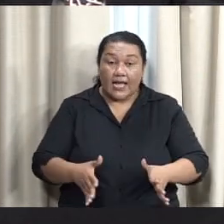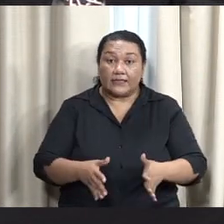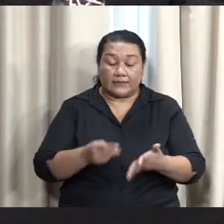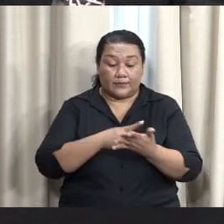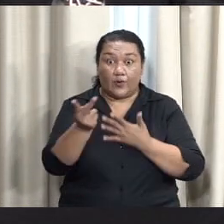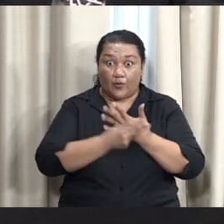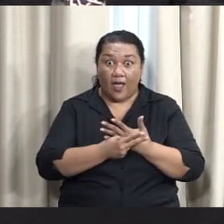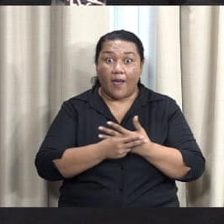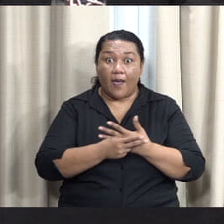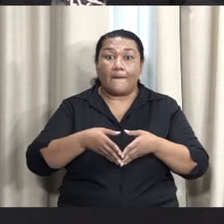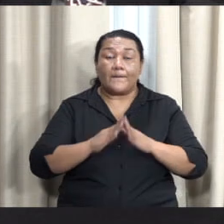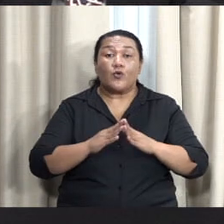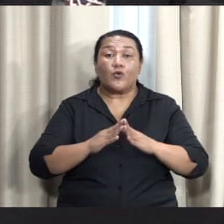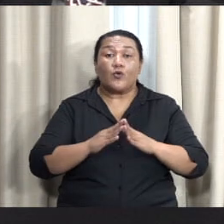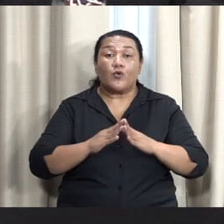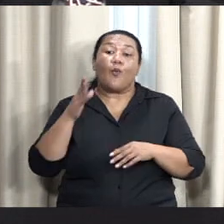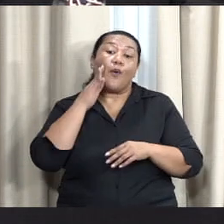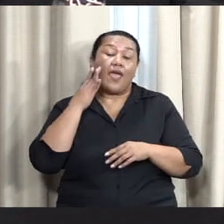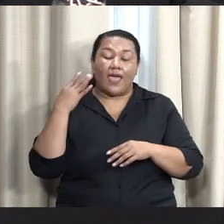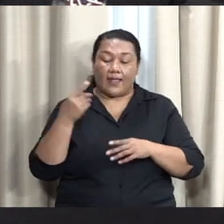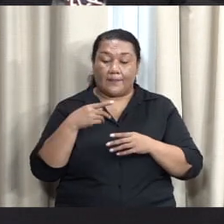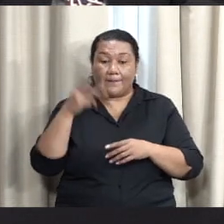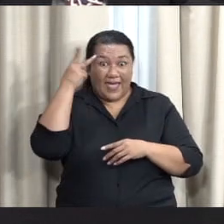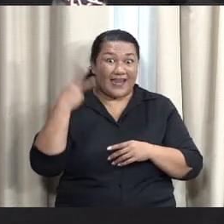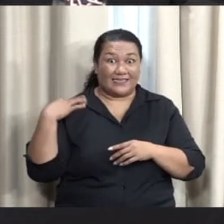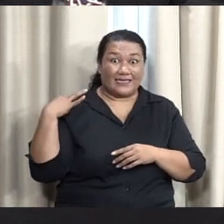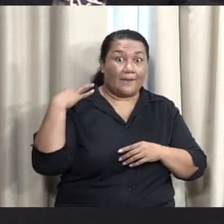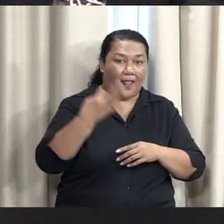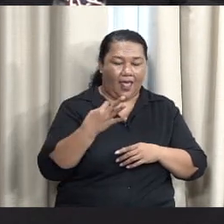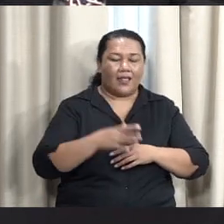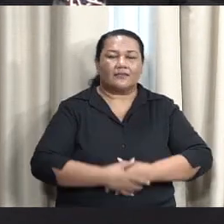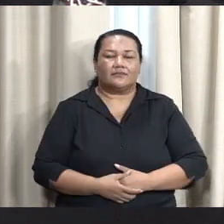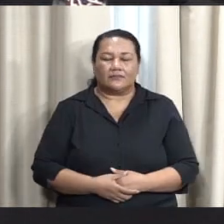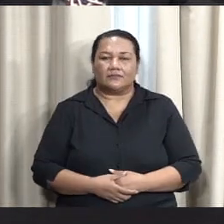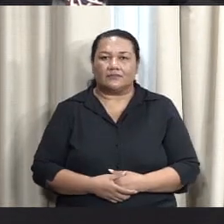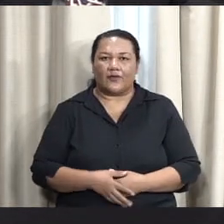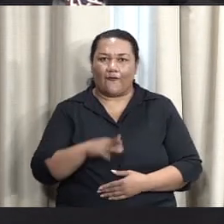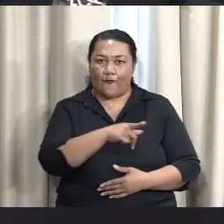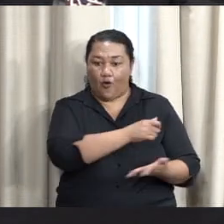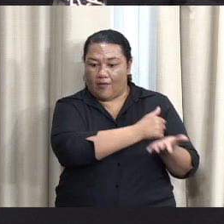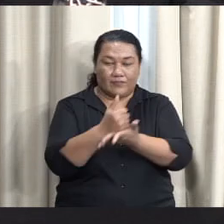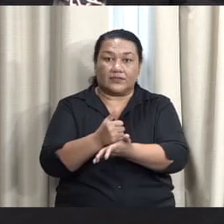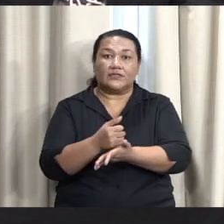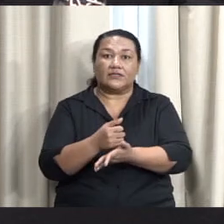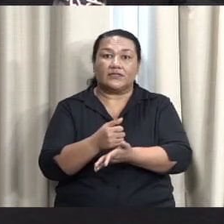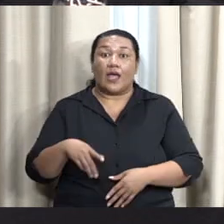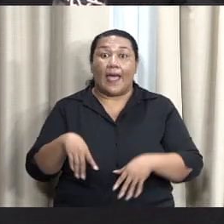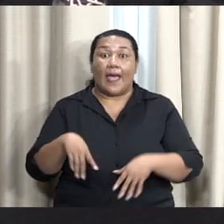with parents applying for the assistance, and once all the parents have made the